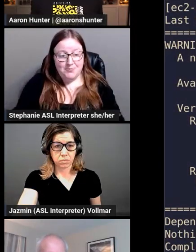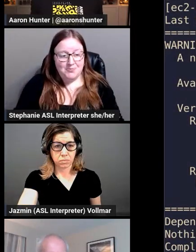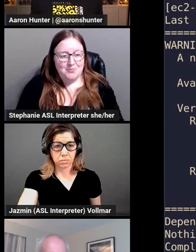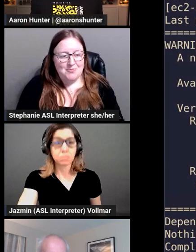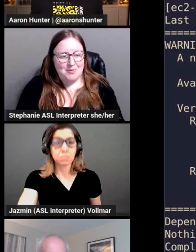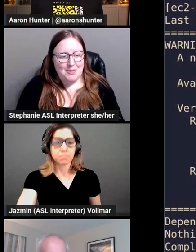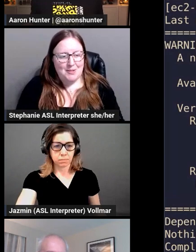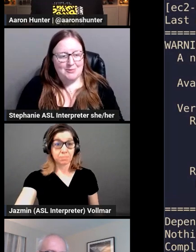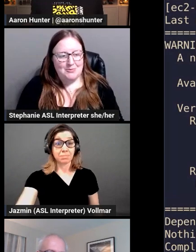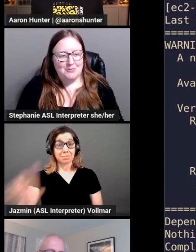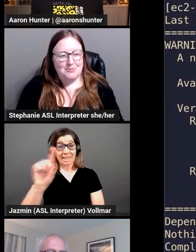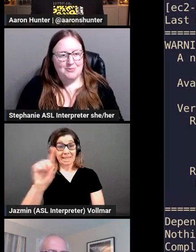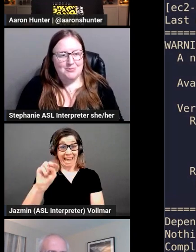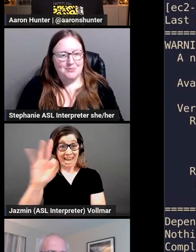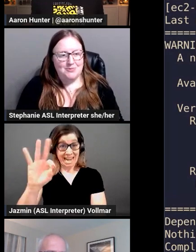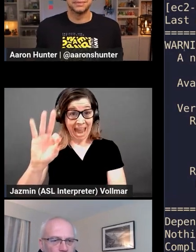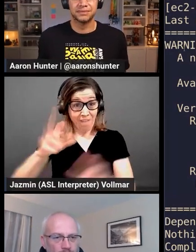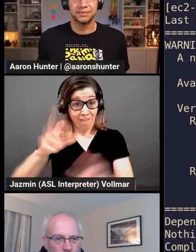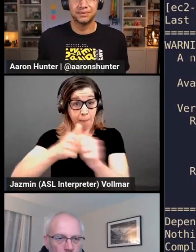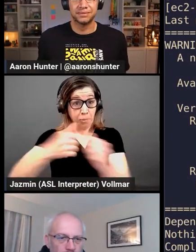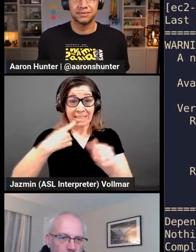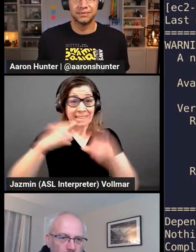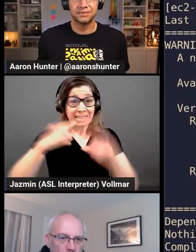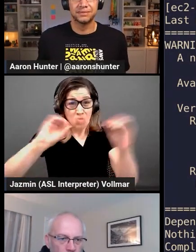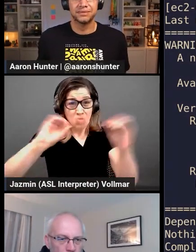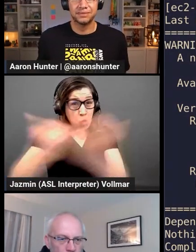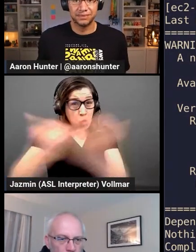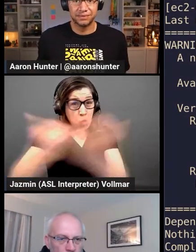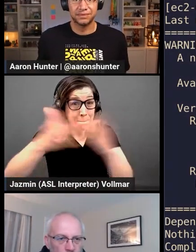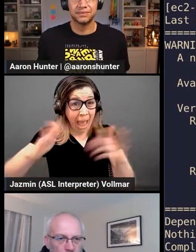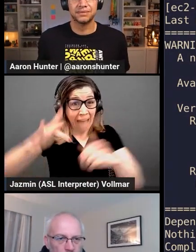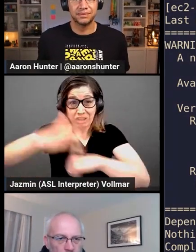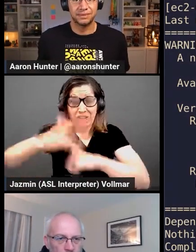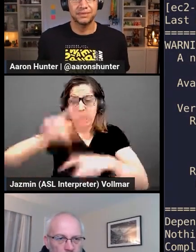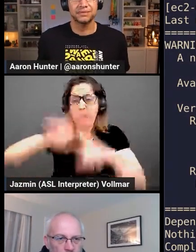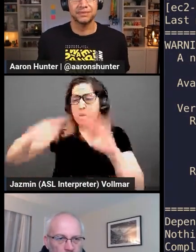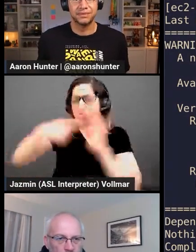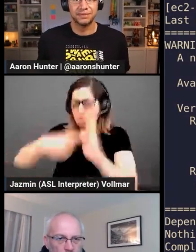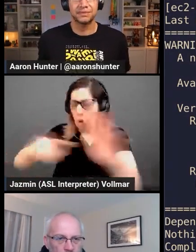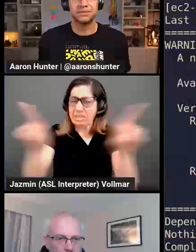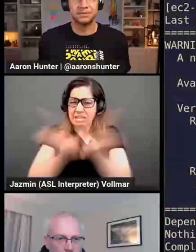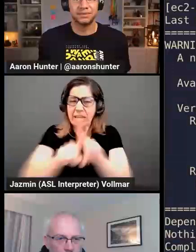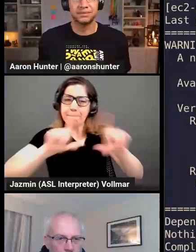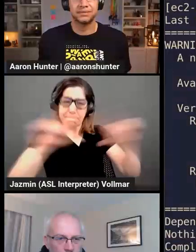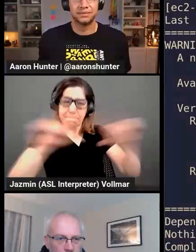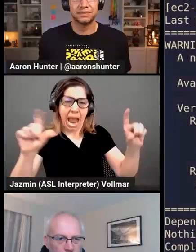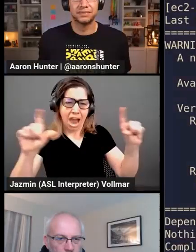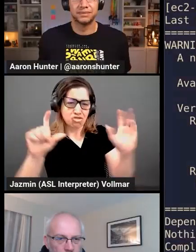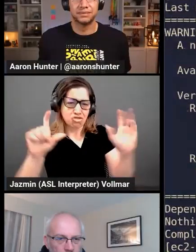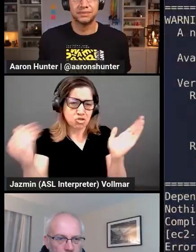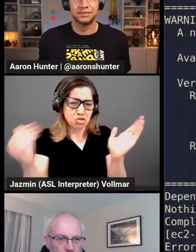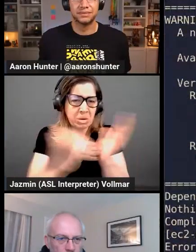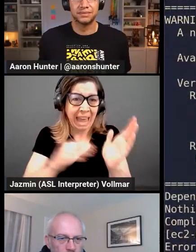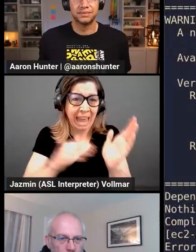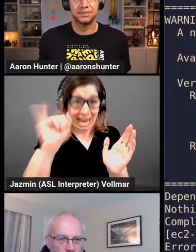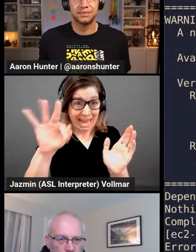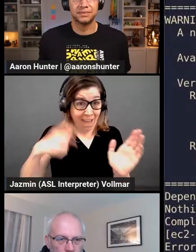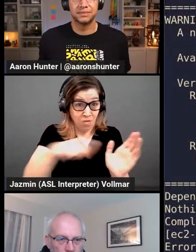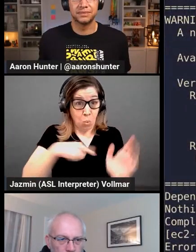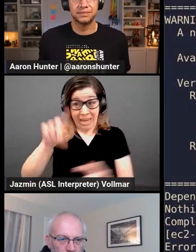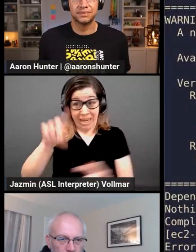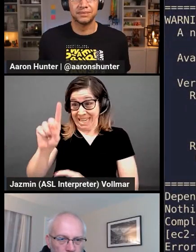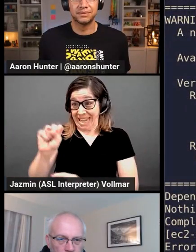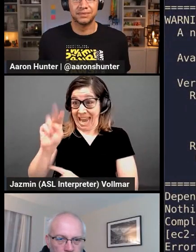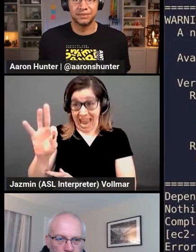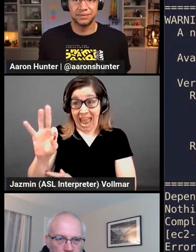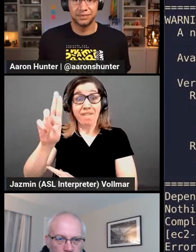upgrade said that there aren't any new packages available, but it did show that same banner again. And if we then DNF upgrade